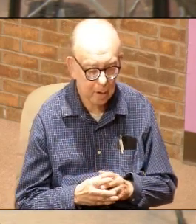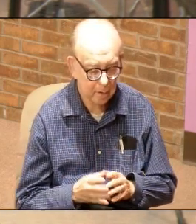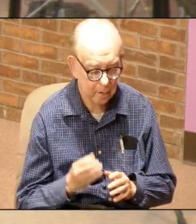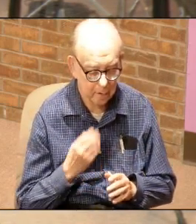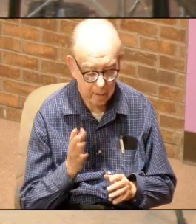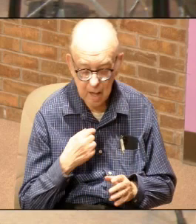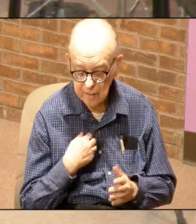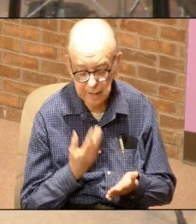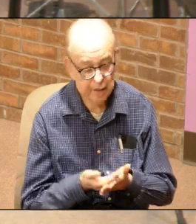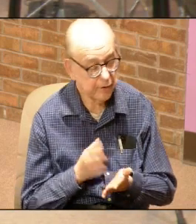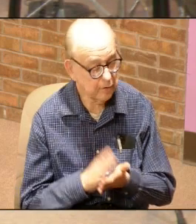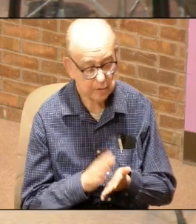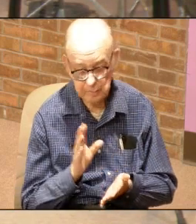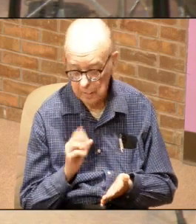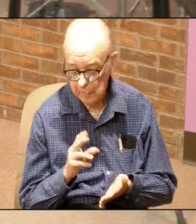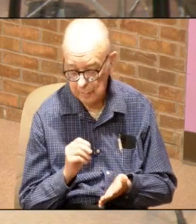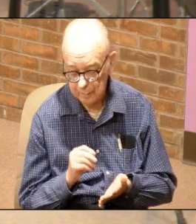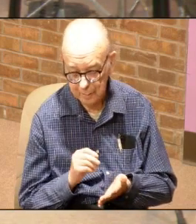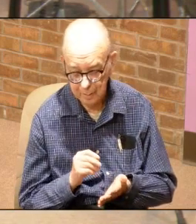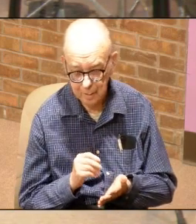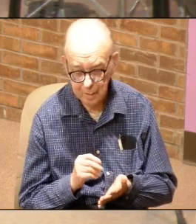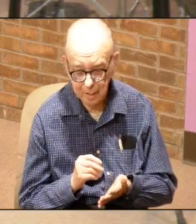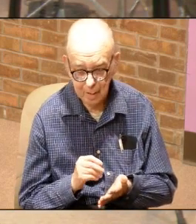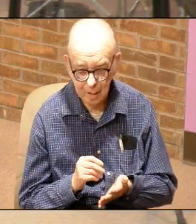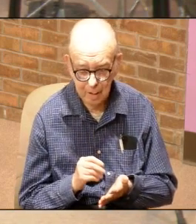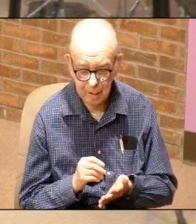I don't have to cook,